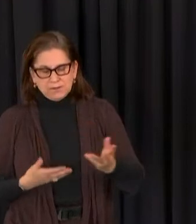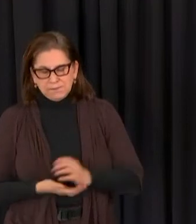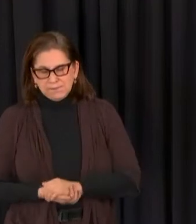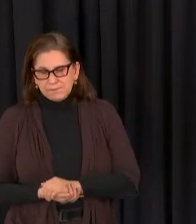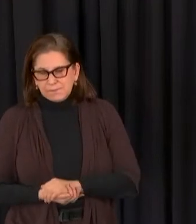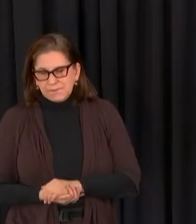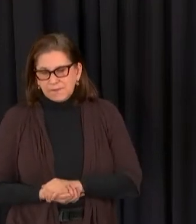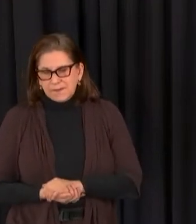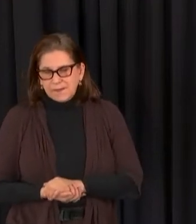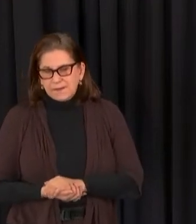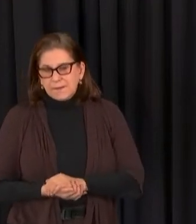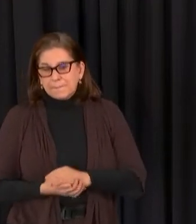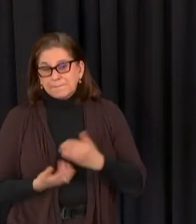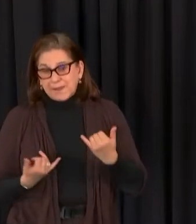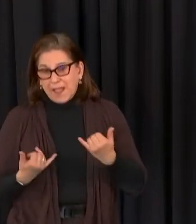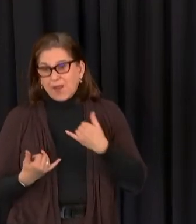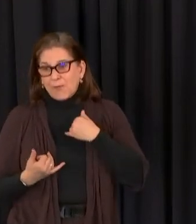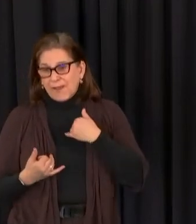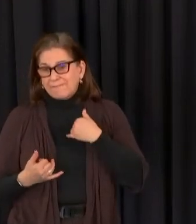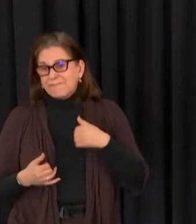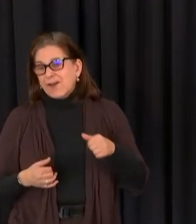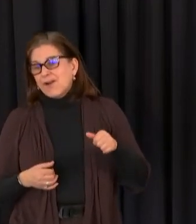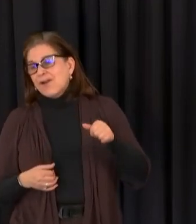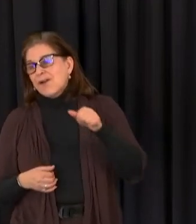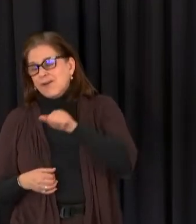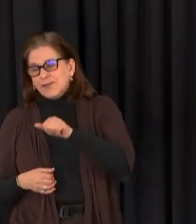variant, there are variants of concern,